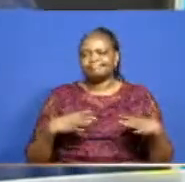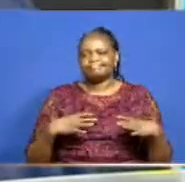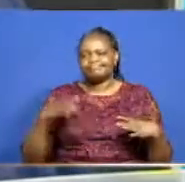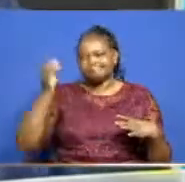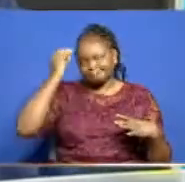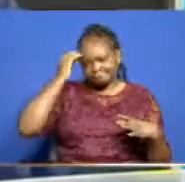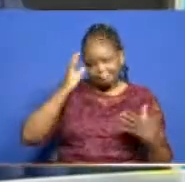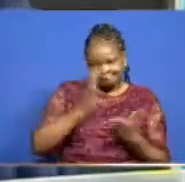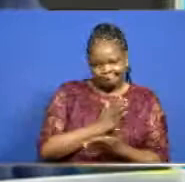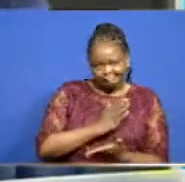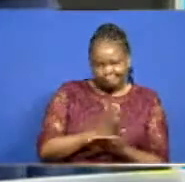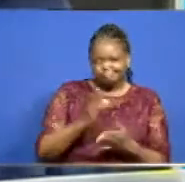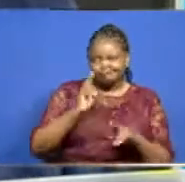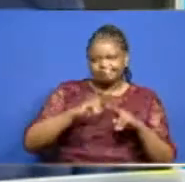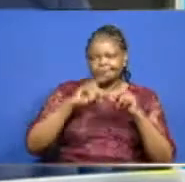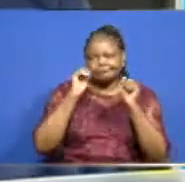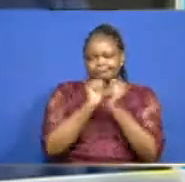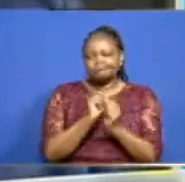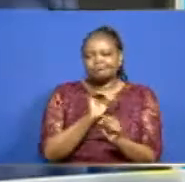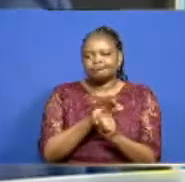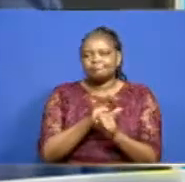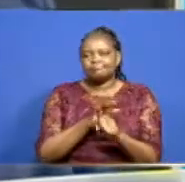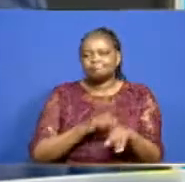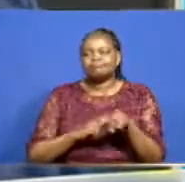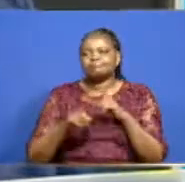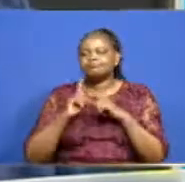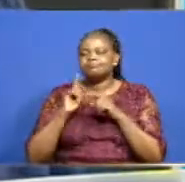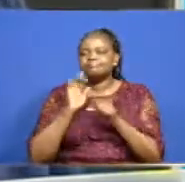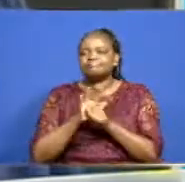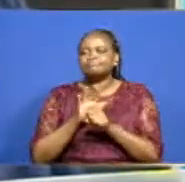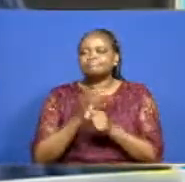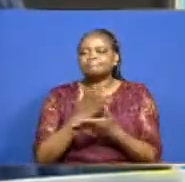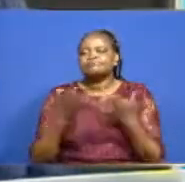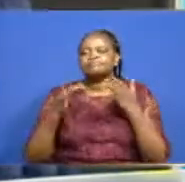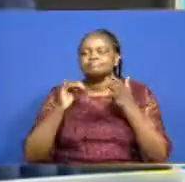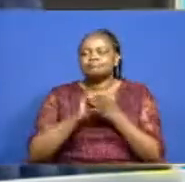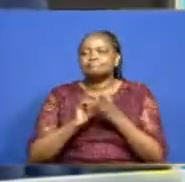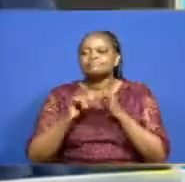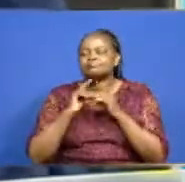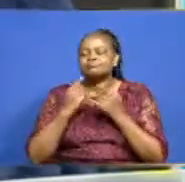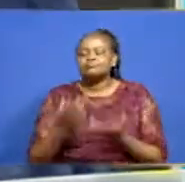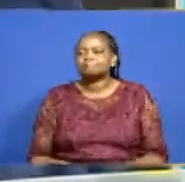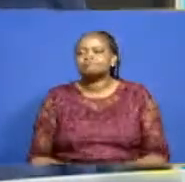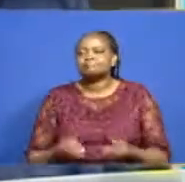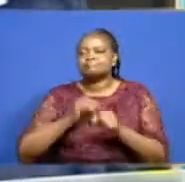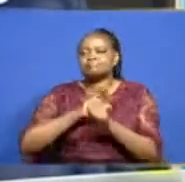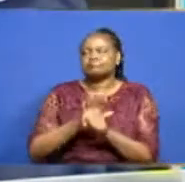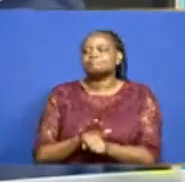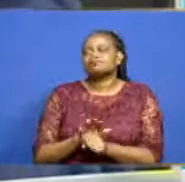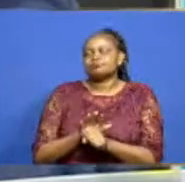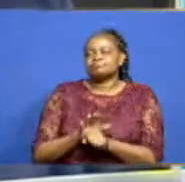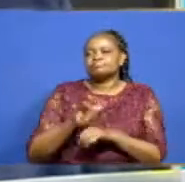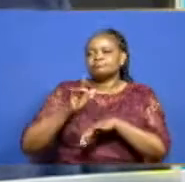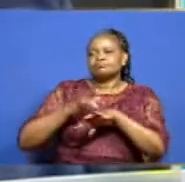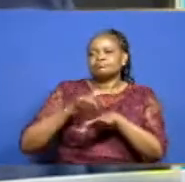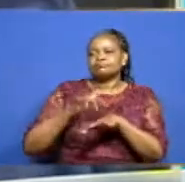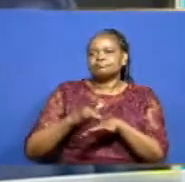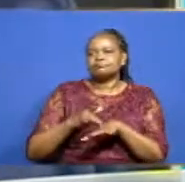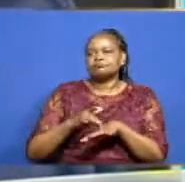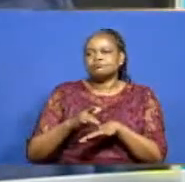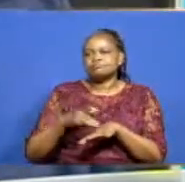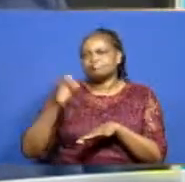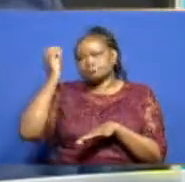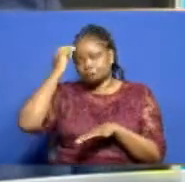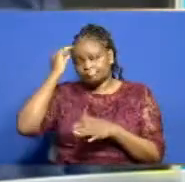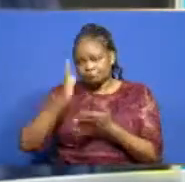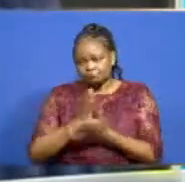for quite a number of time and talked about quite a lot of issues that touch on how the COVID-19 pandemic has affected the education sector and